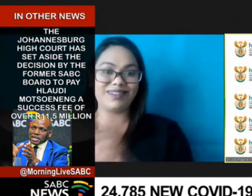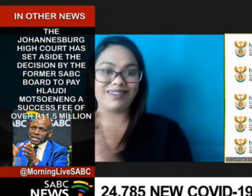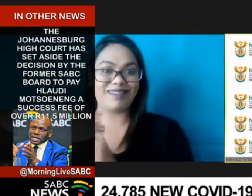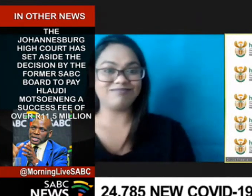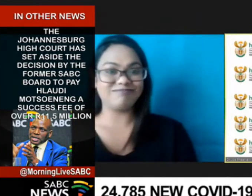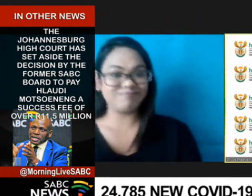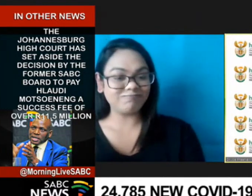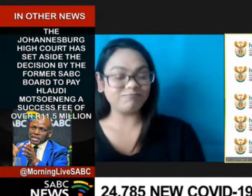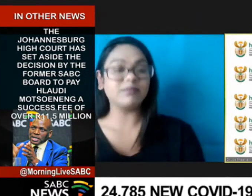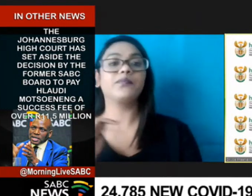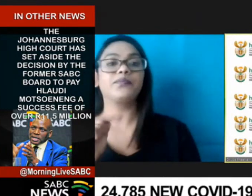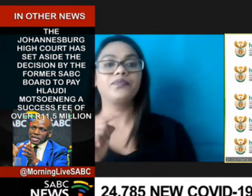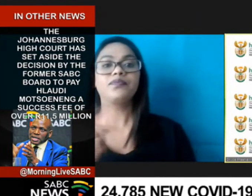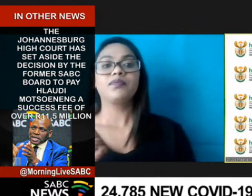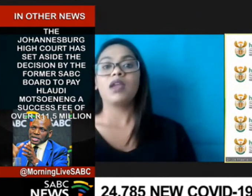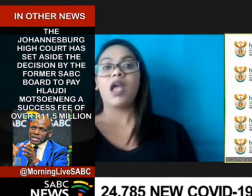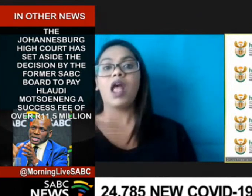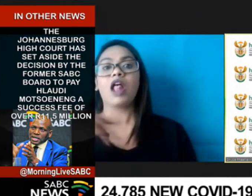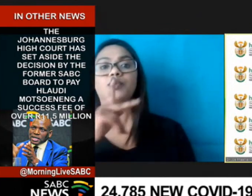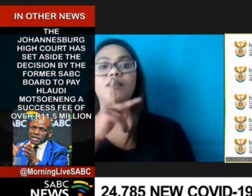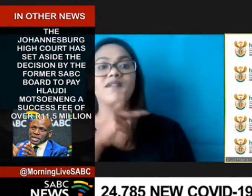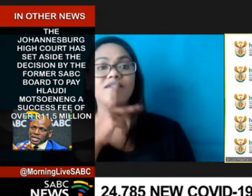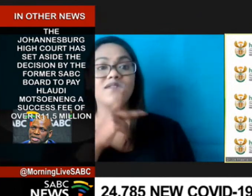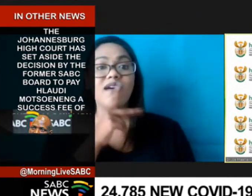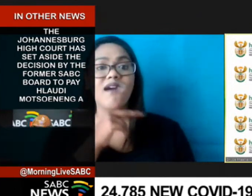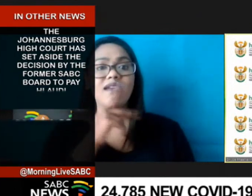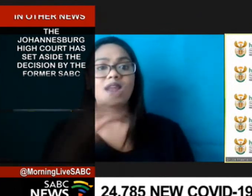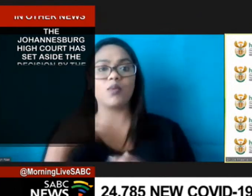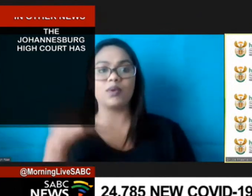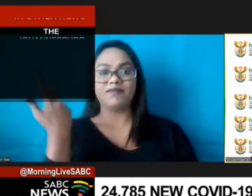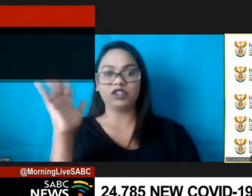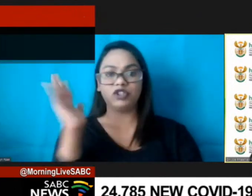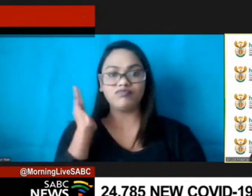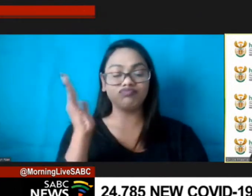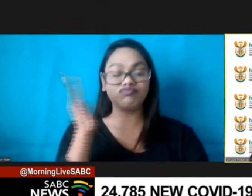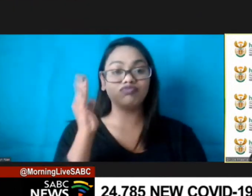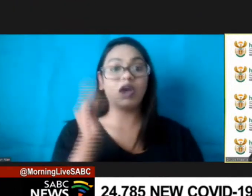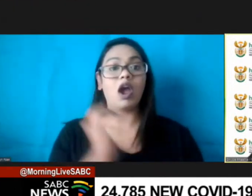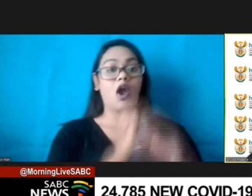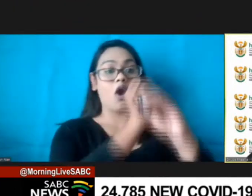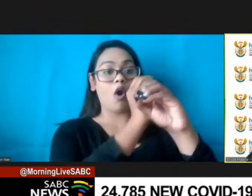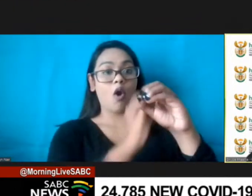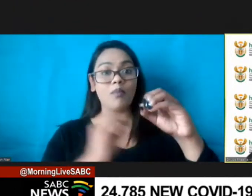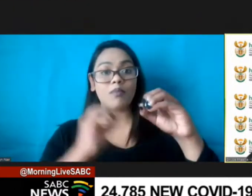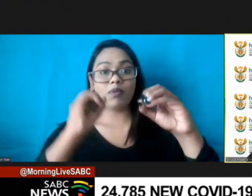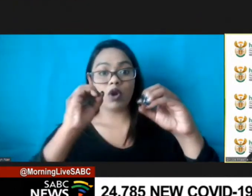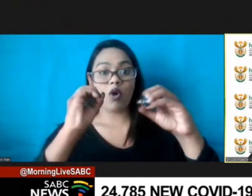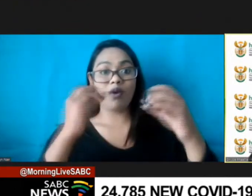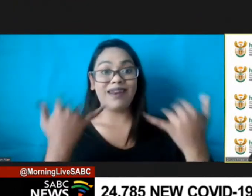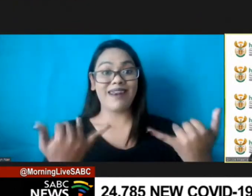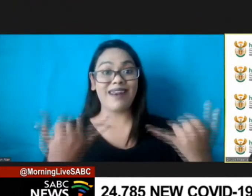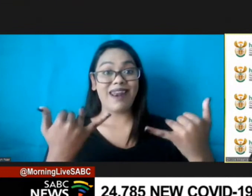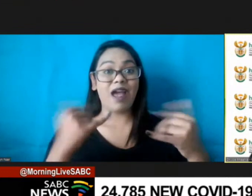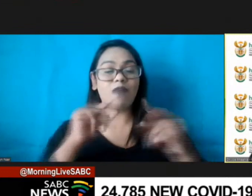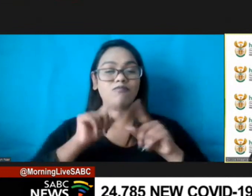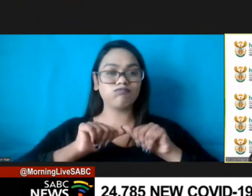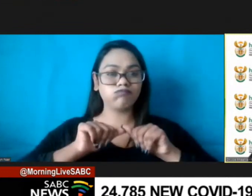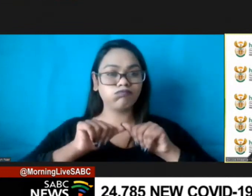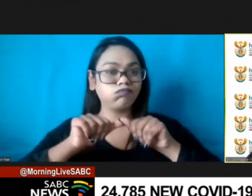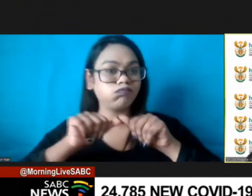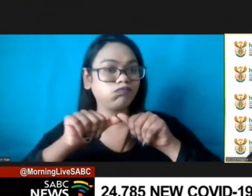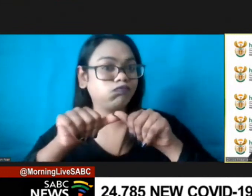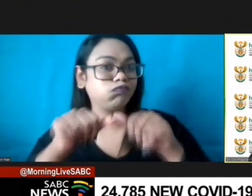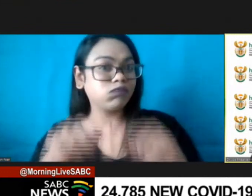Friday, the fourth wave driven by the Omicron variant has continued to spread rapidly across the